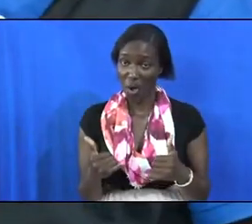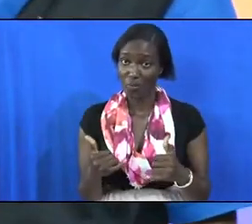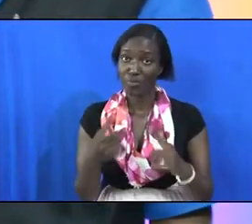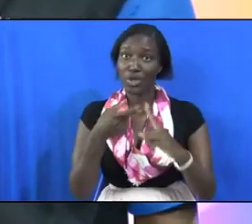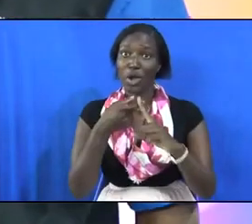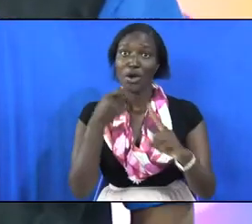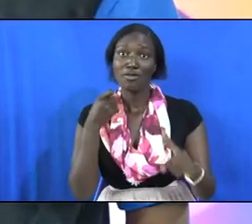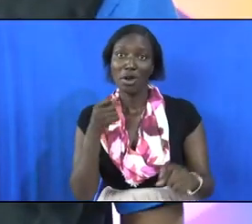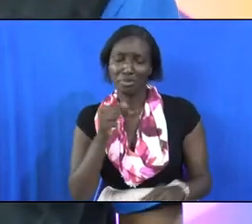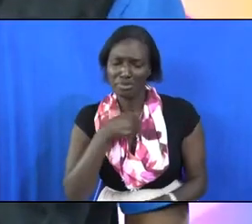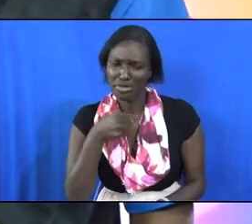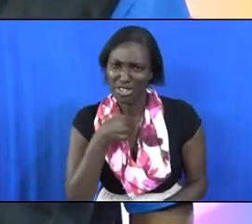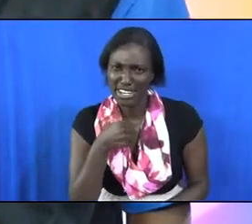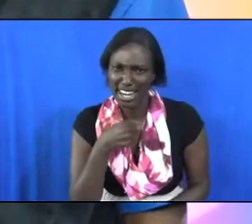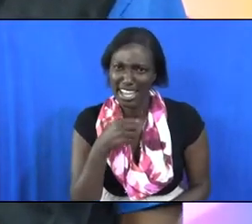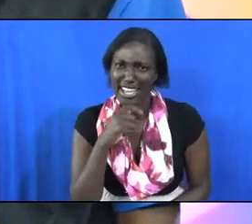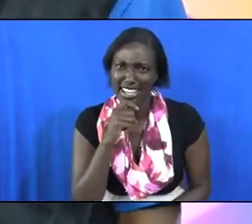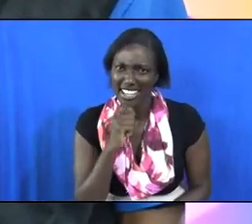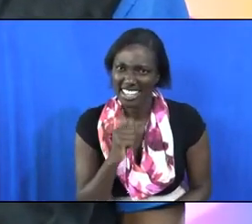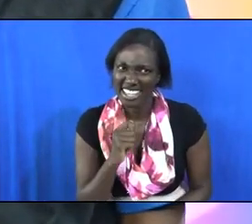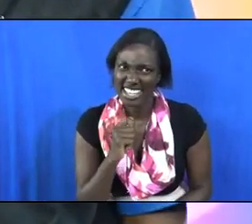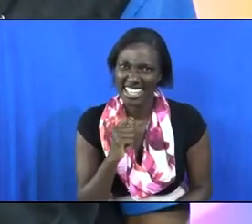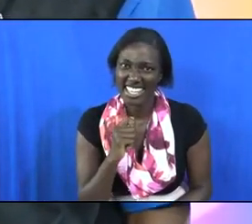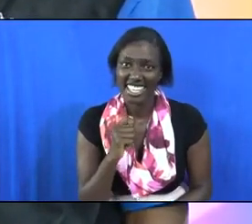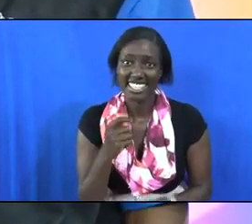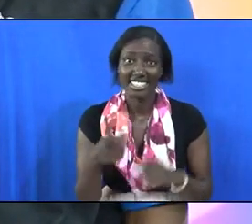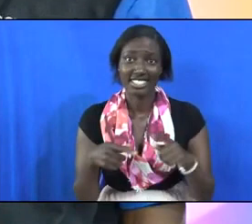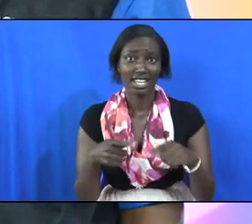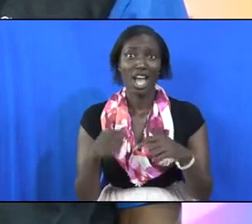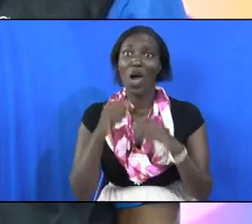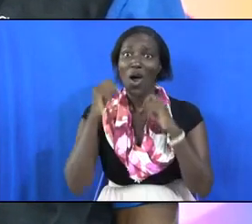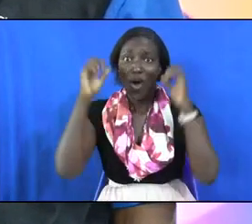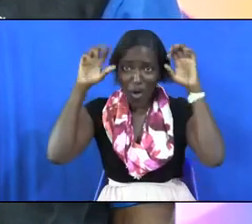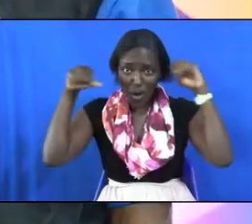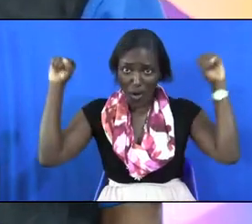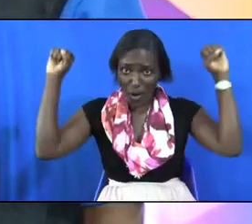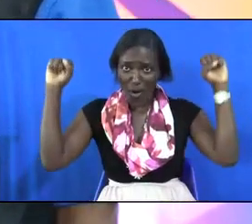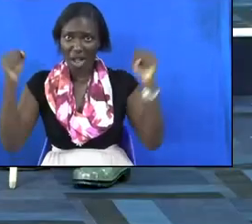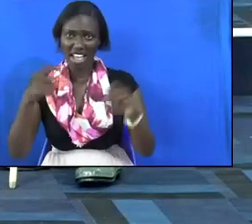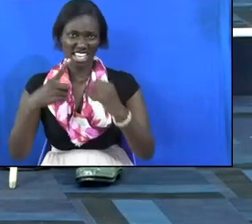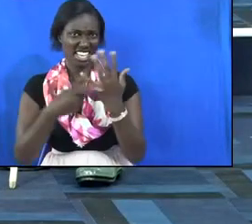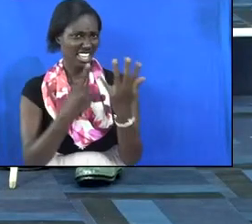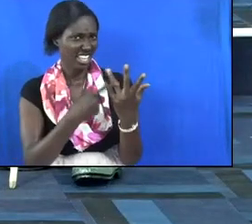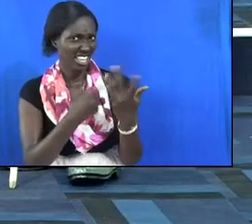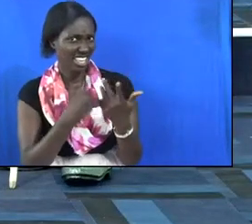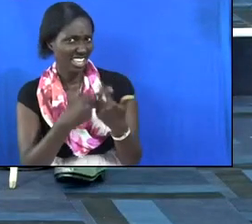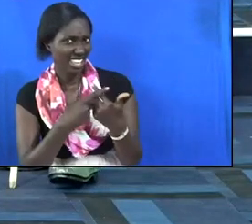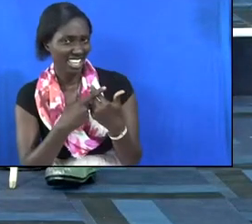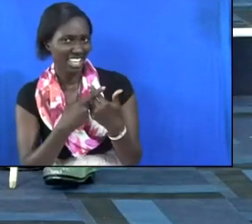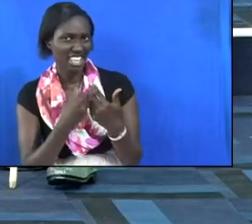From the grandpa's farm, you said farm, you saw cows. How many cows roughly did you see?